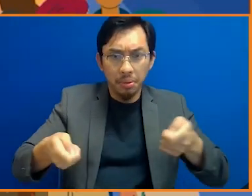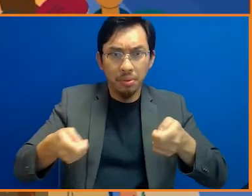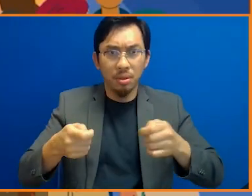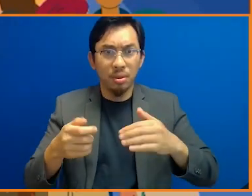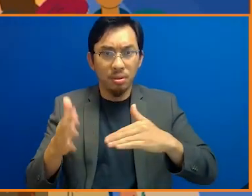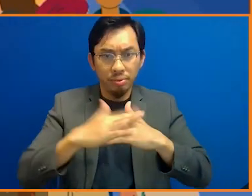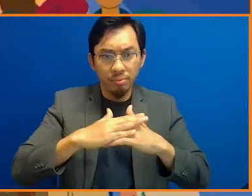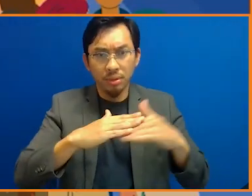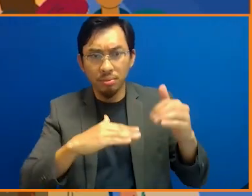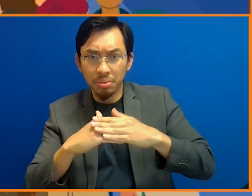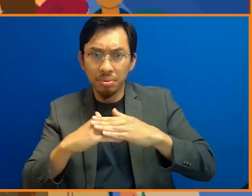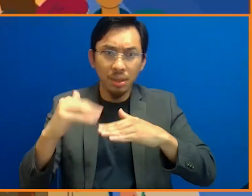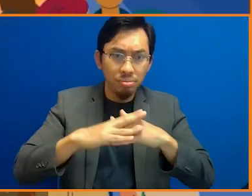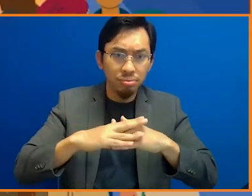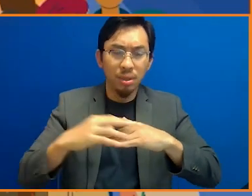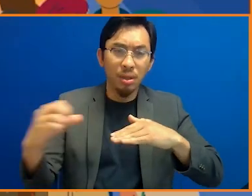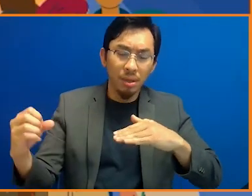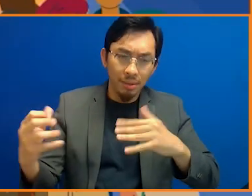simulation